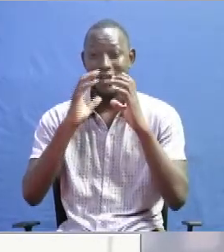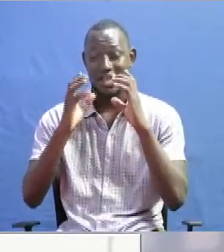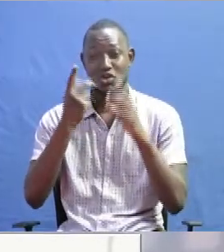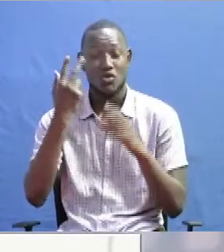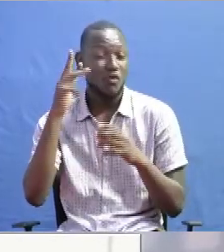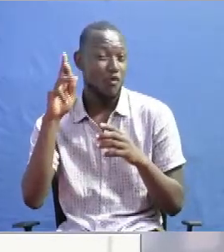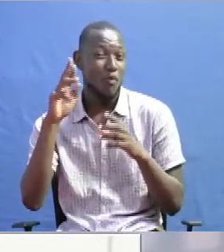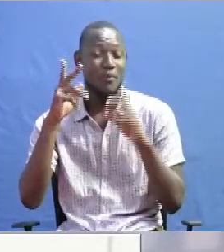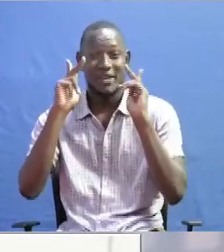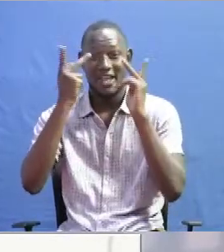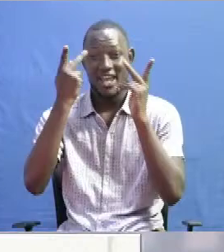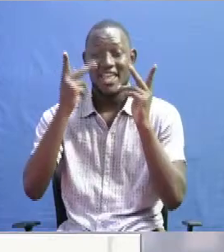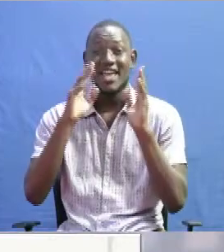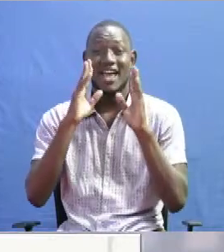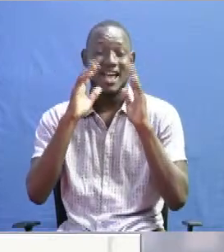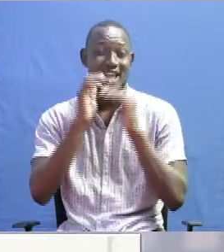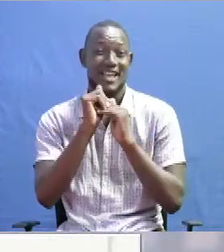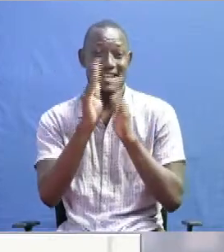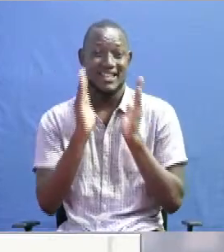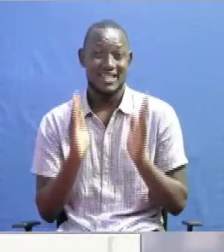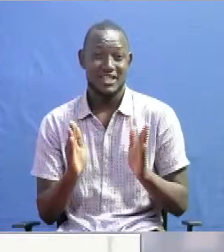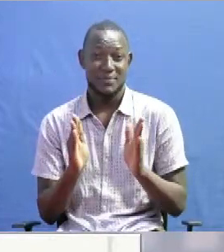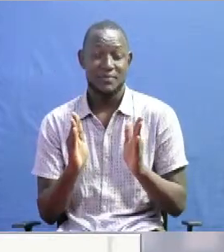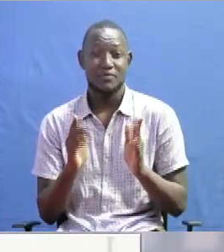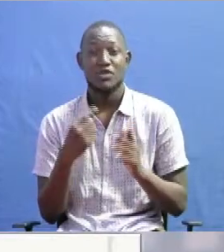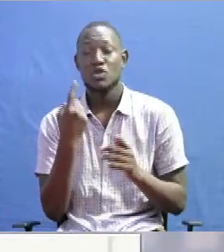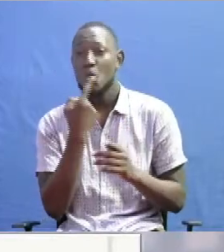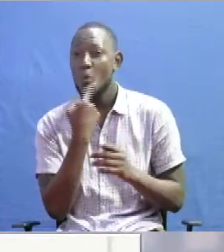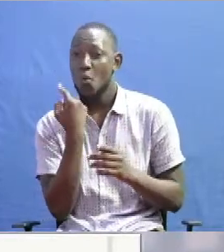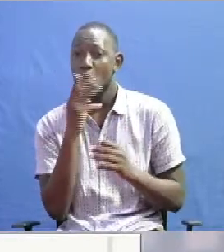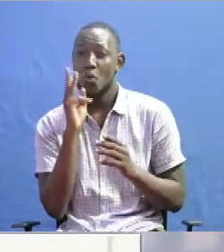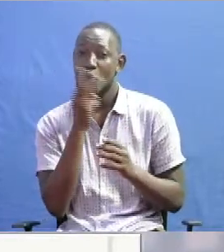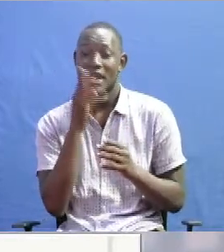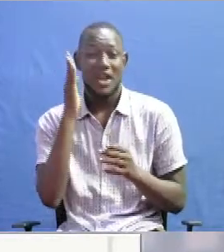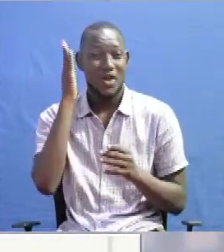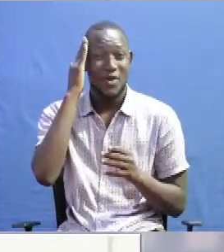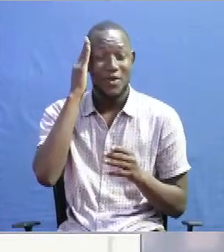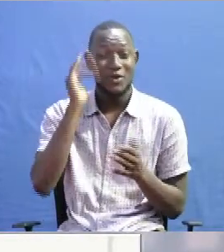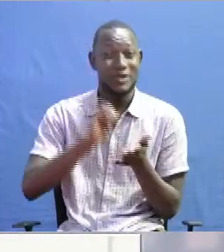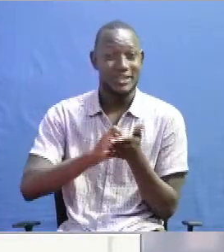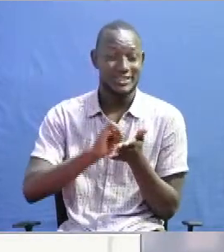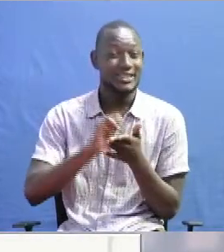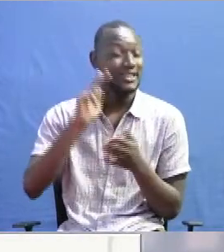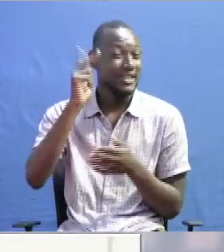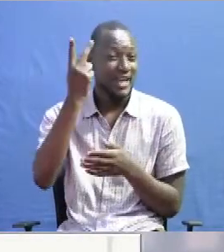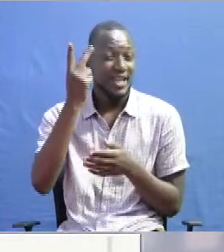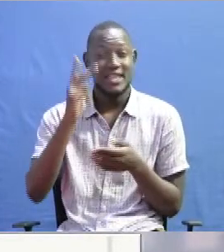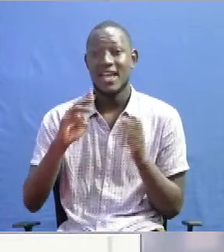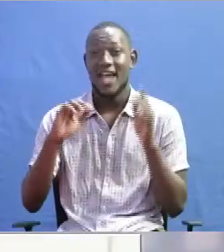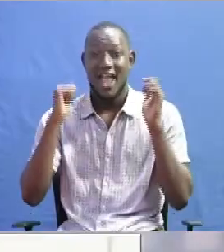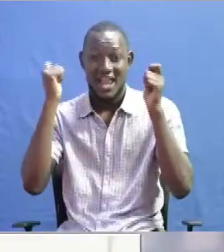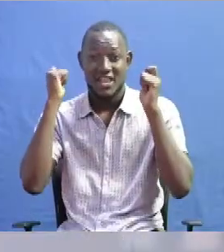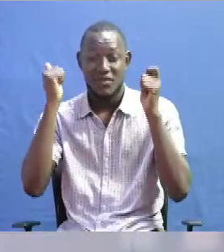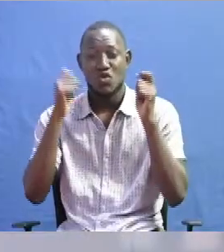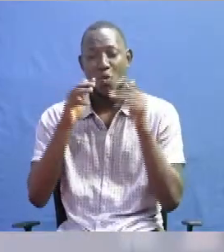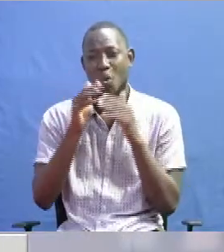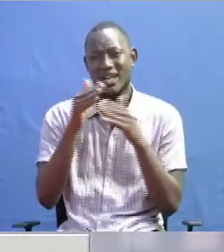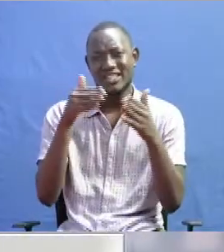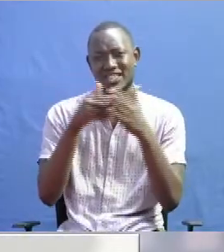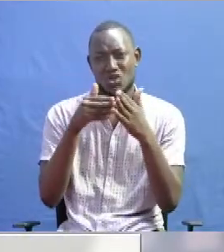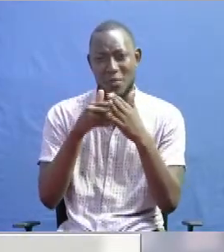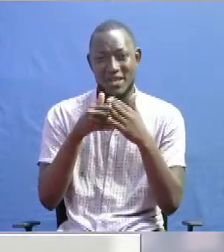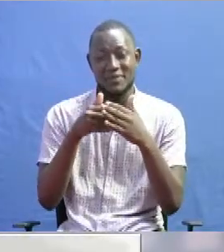that Kenyans activists were actually detained and deported back to the country in regard